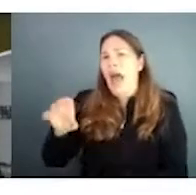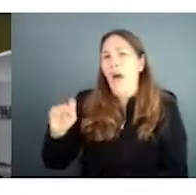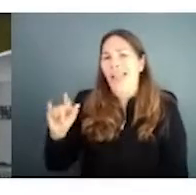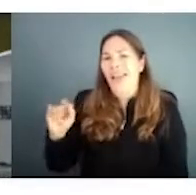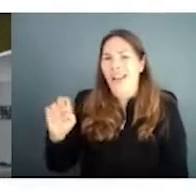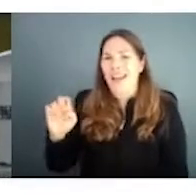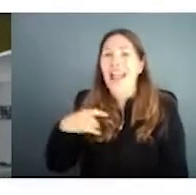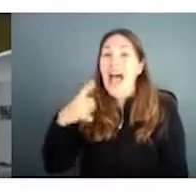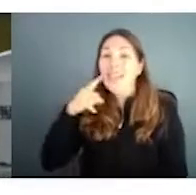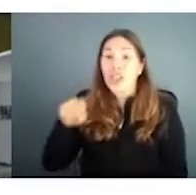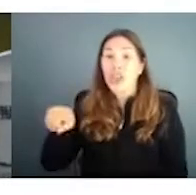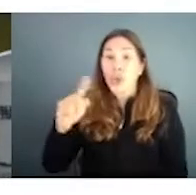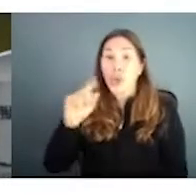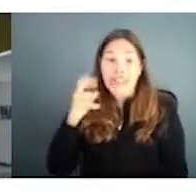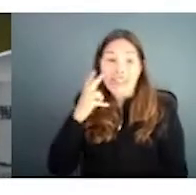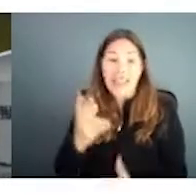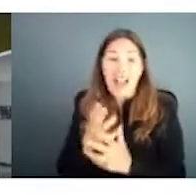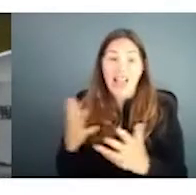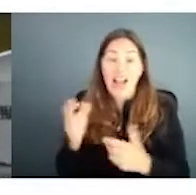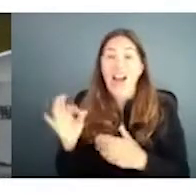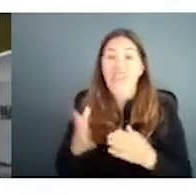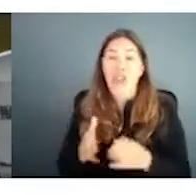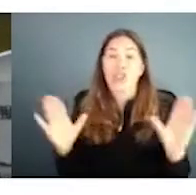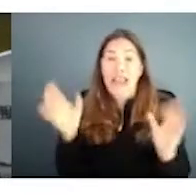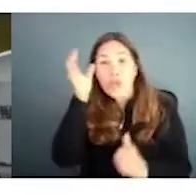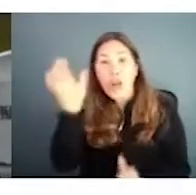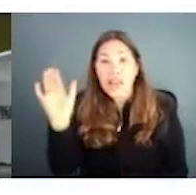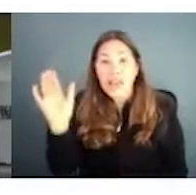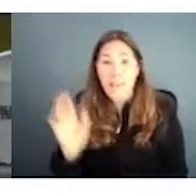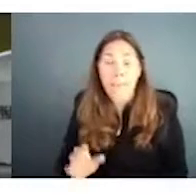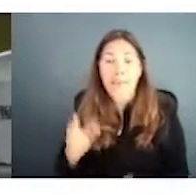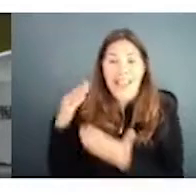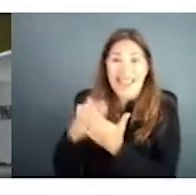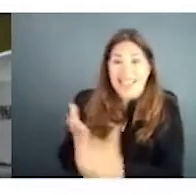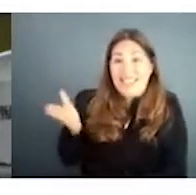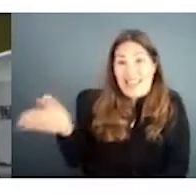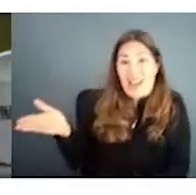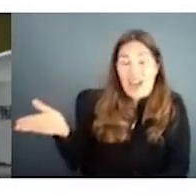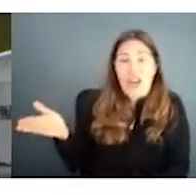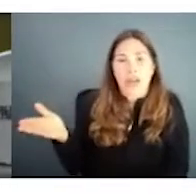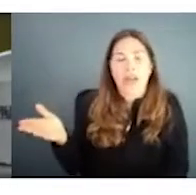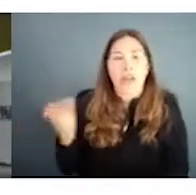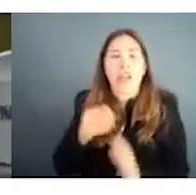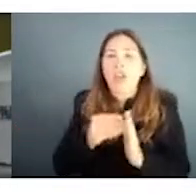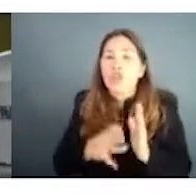you'll see a lot of those general concepts listed in there. If students don't pass the certification, there may be